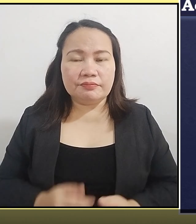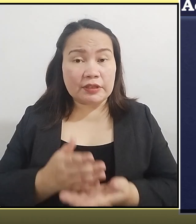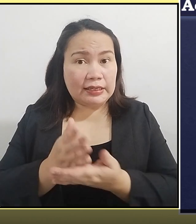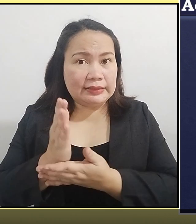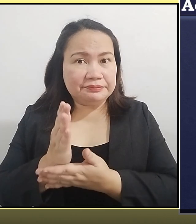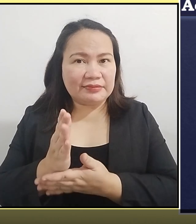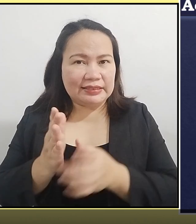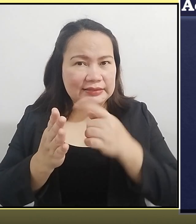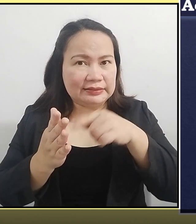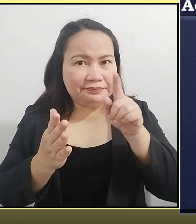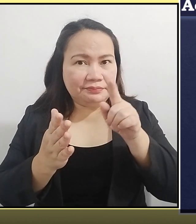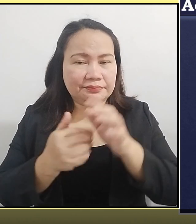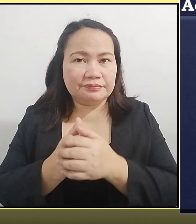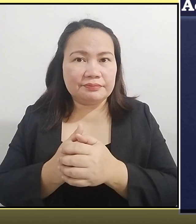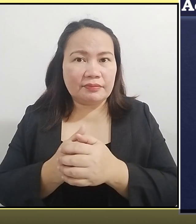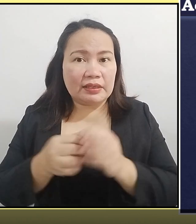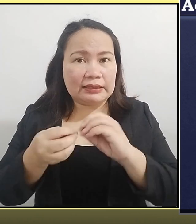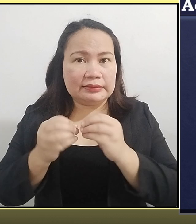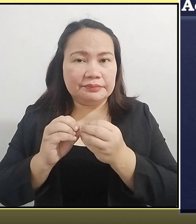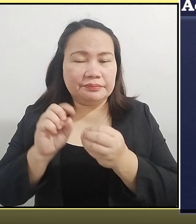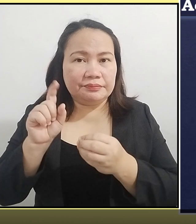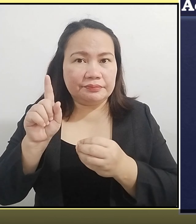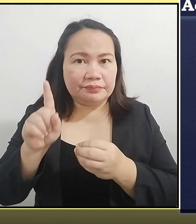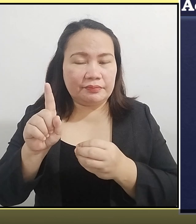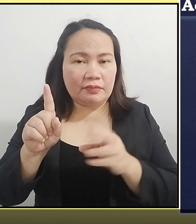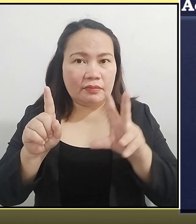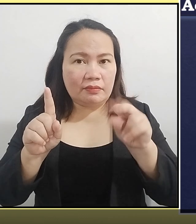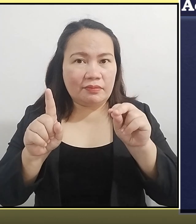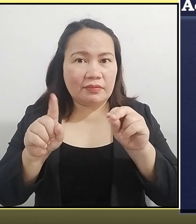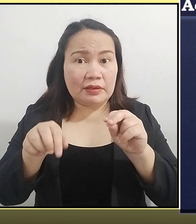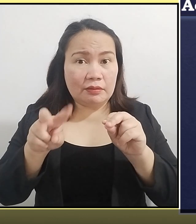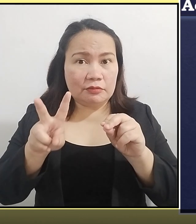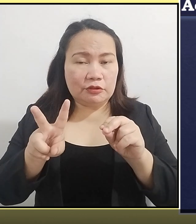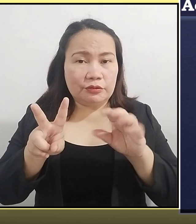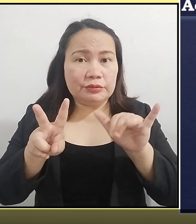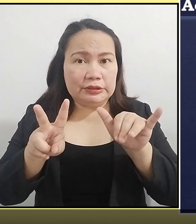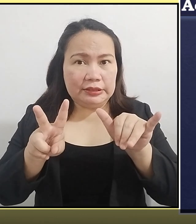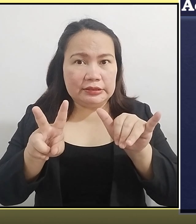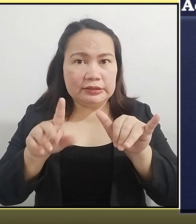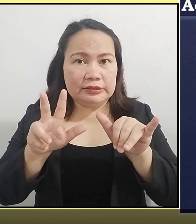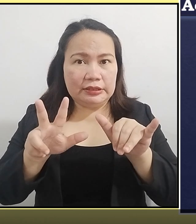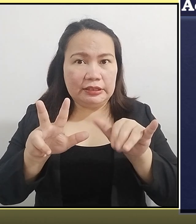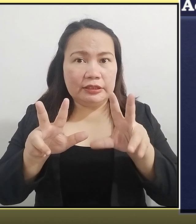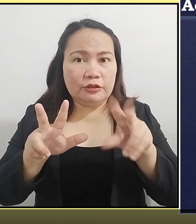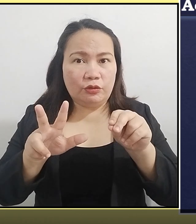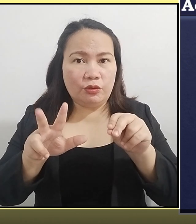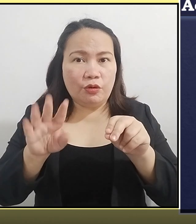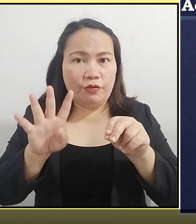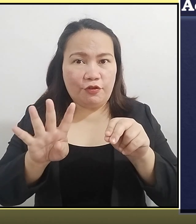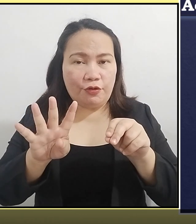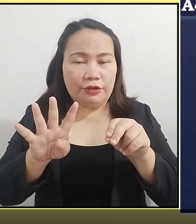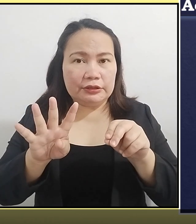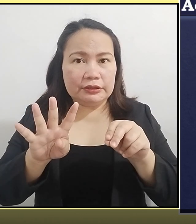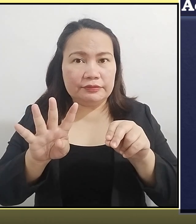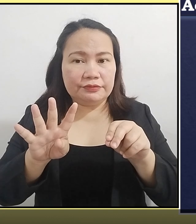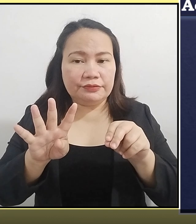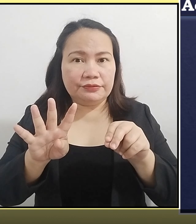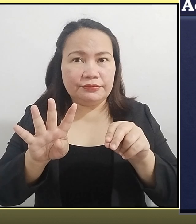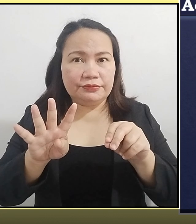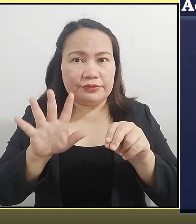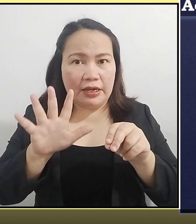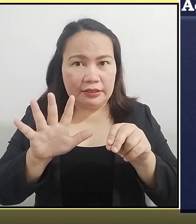Okay, let's check. So, number 1, no. Number 2, yes. 3 is no. 4,